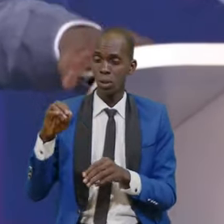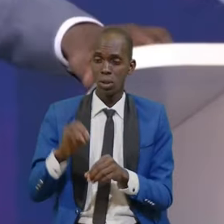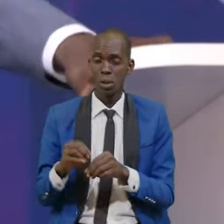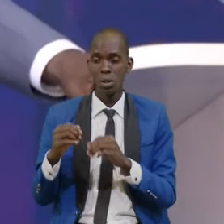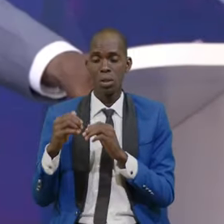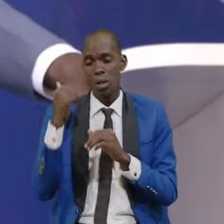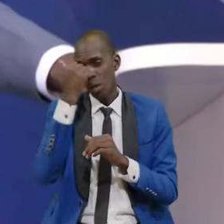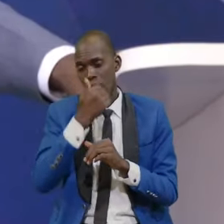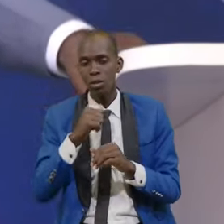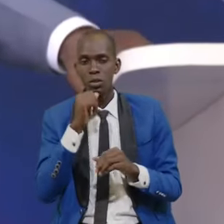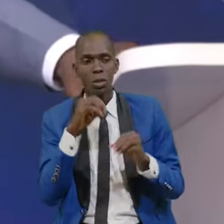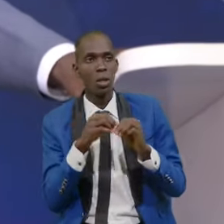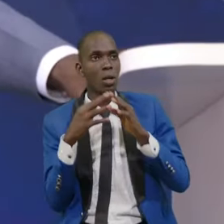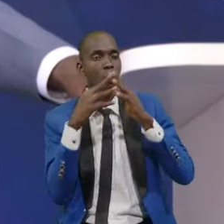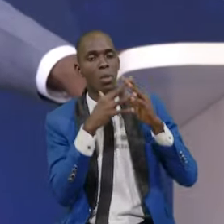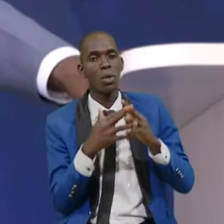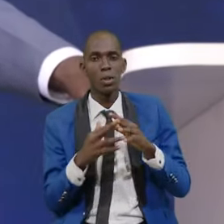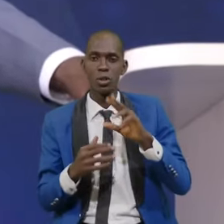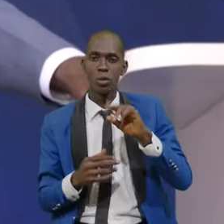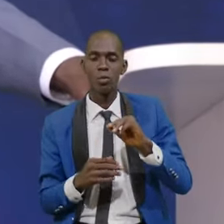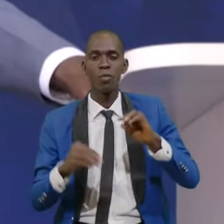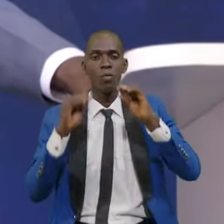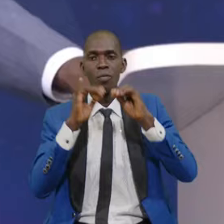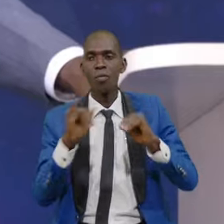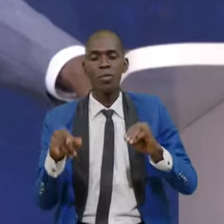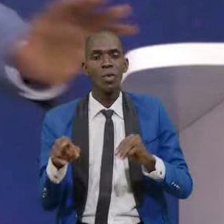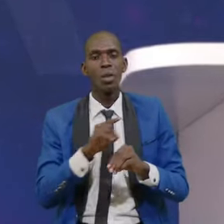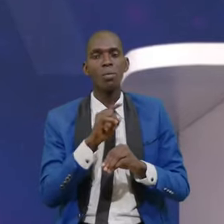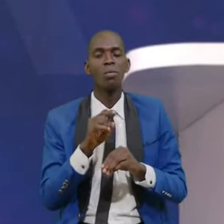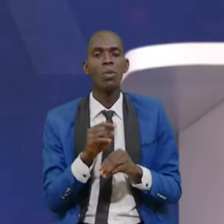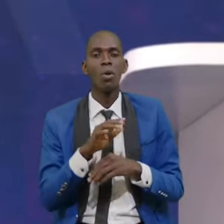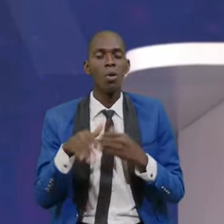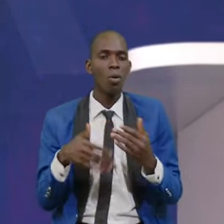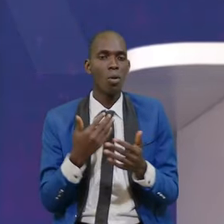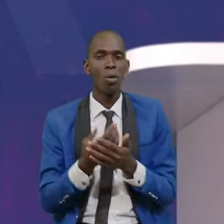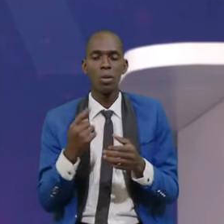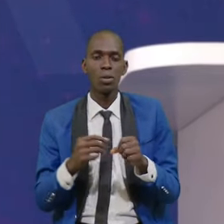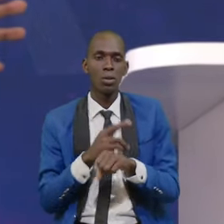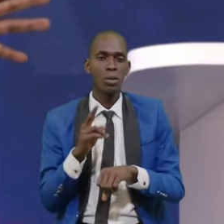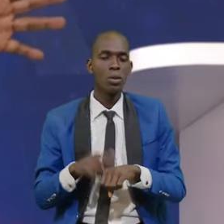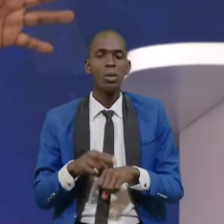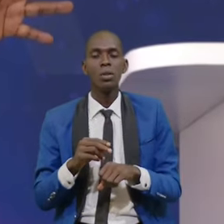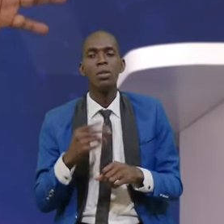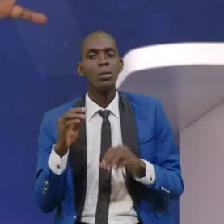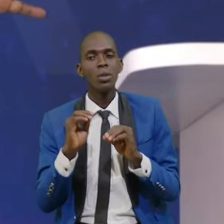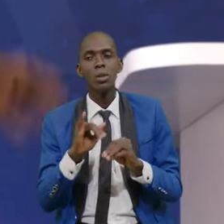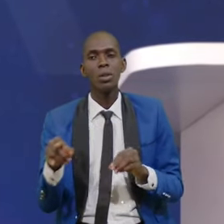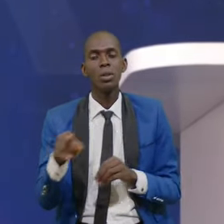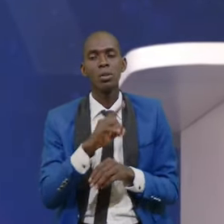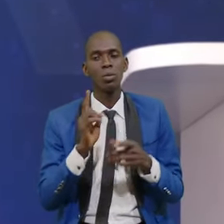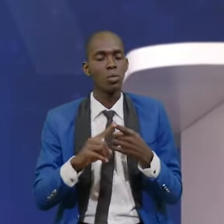Nothing like that. Teaching them, all the nations, teaching them to observe all